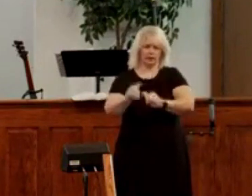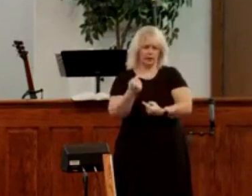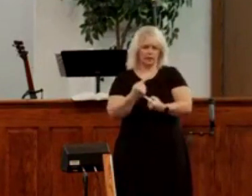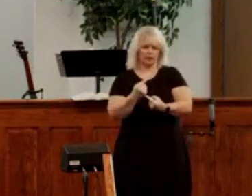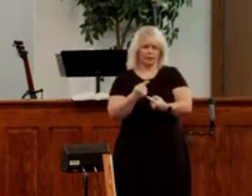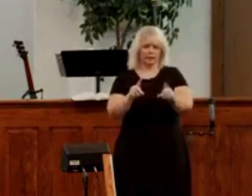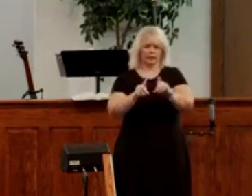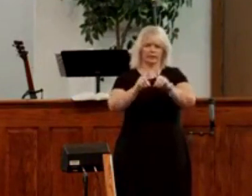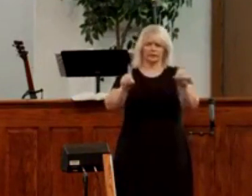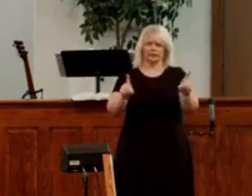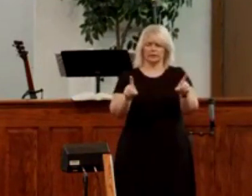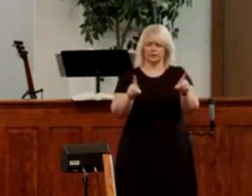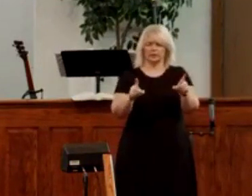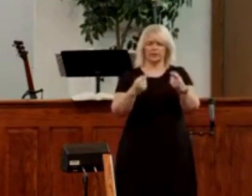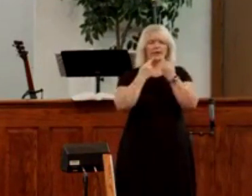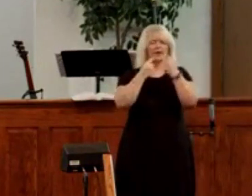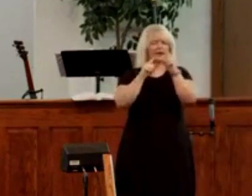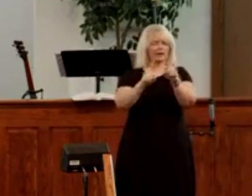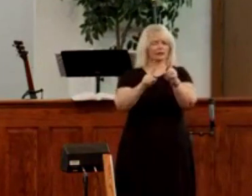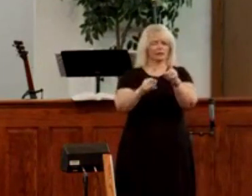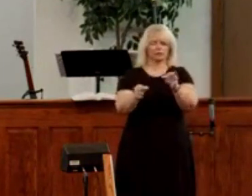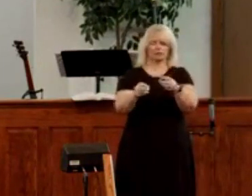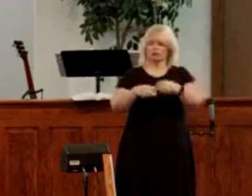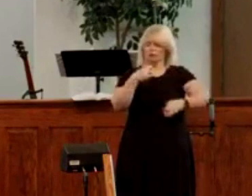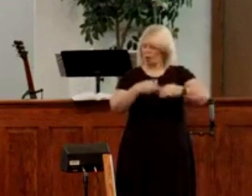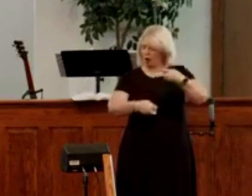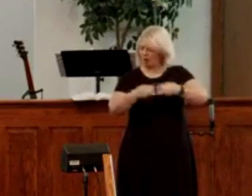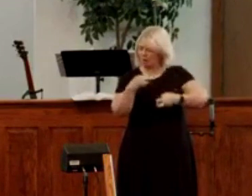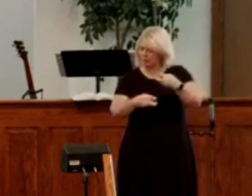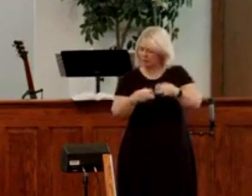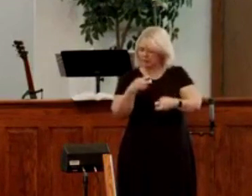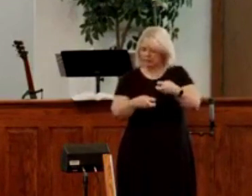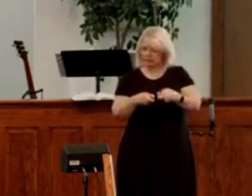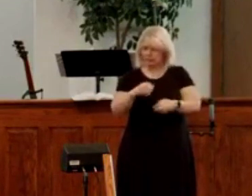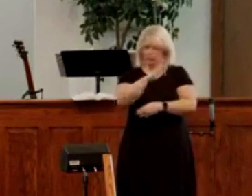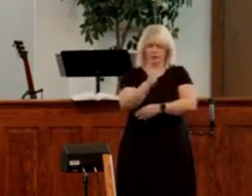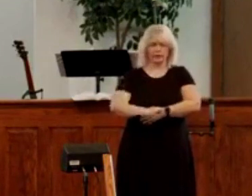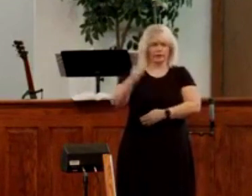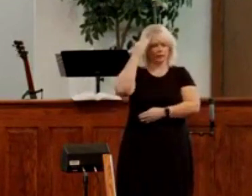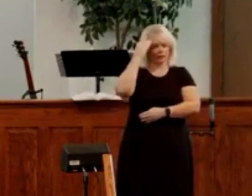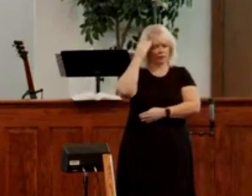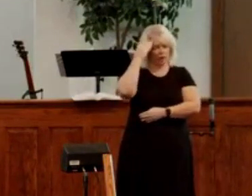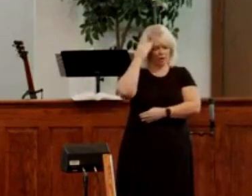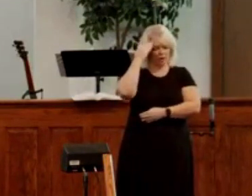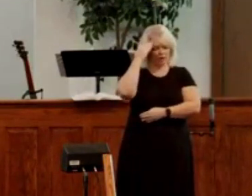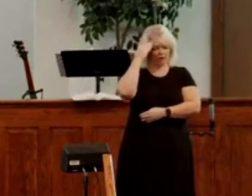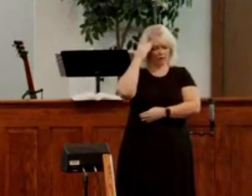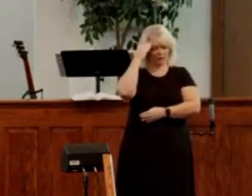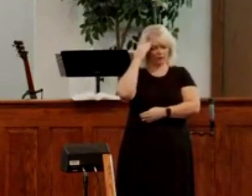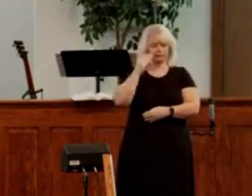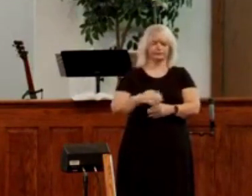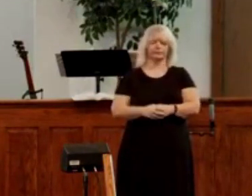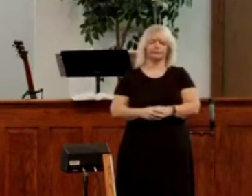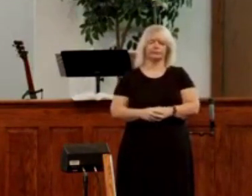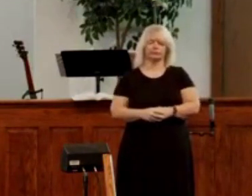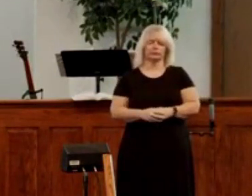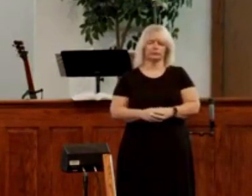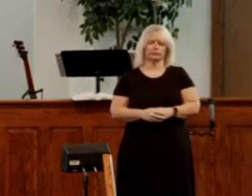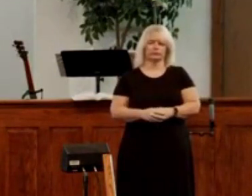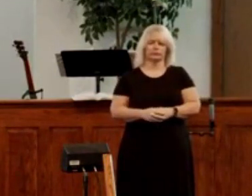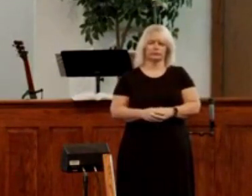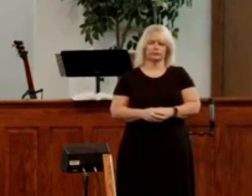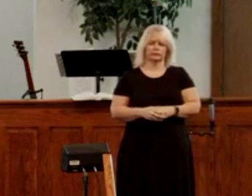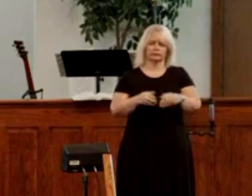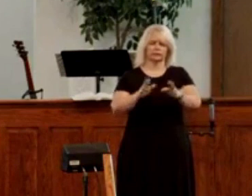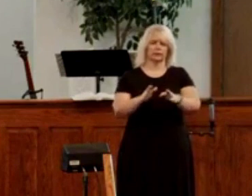all sorts of solutions for all sorts of problems that we never thought we'd have to face. So